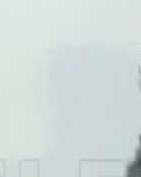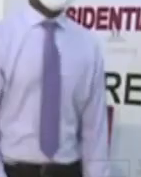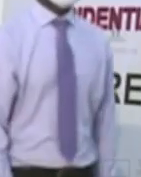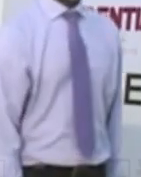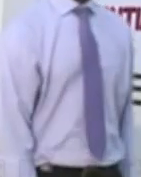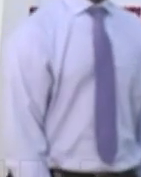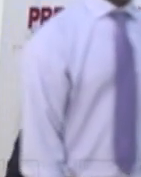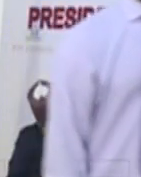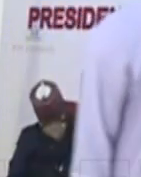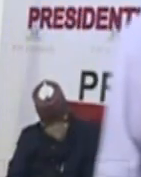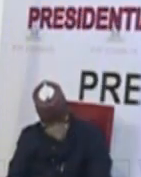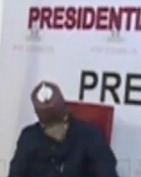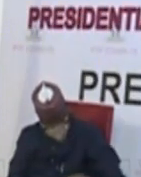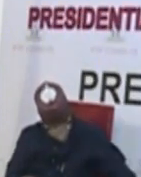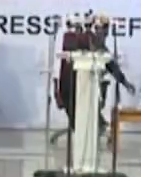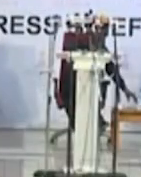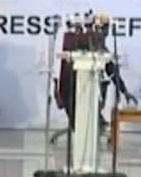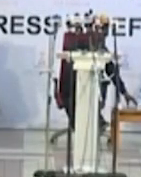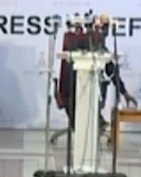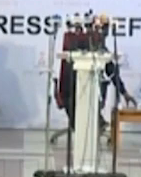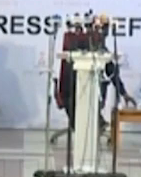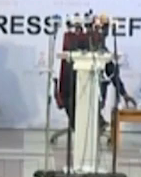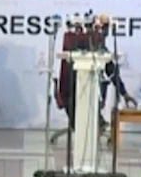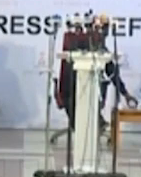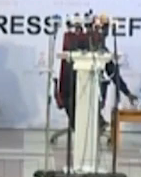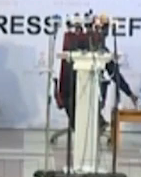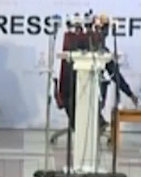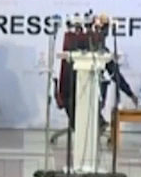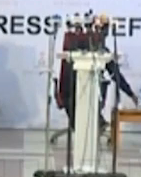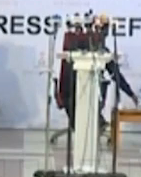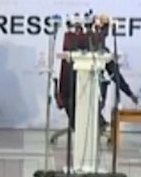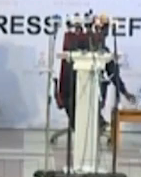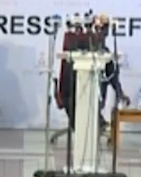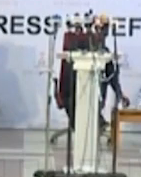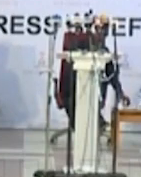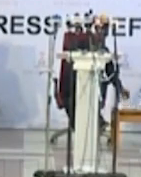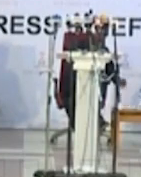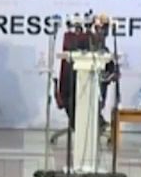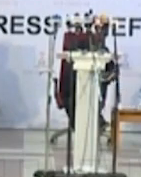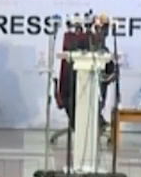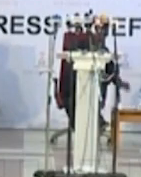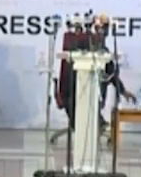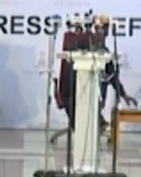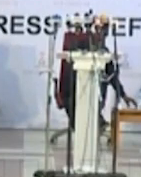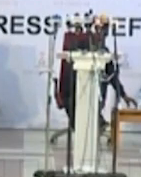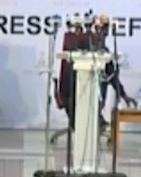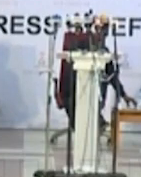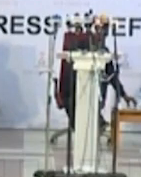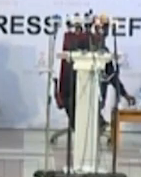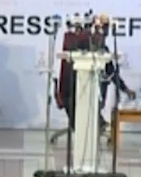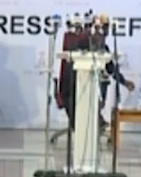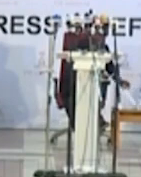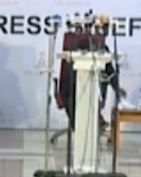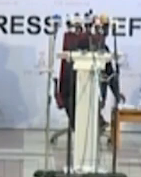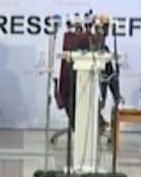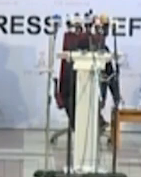you. Please let me appeal to our colleagues once again to please make it straight